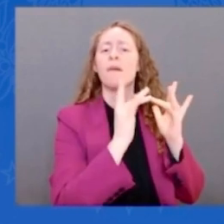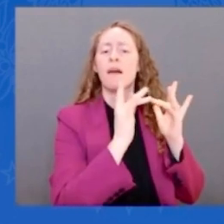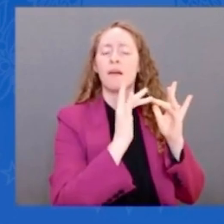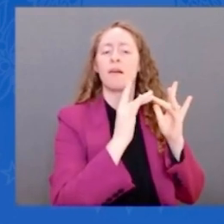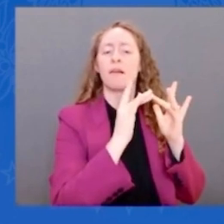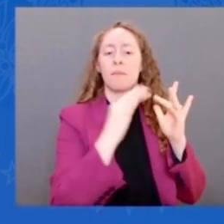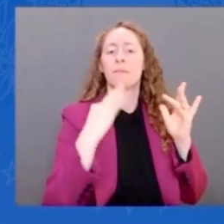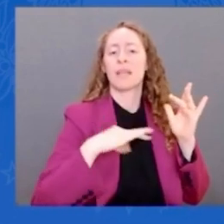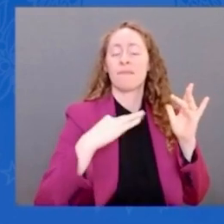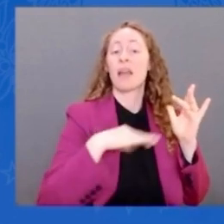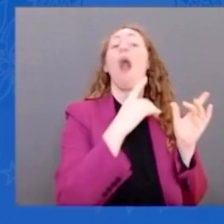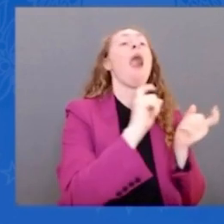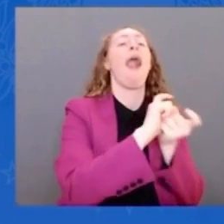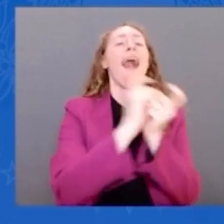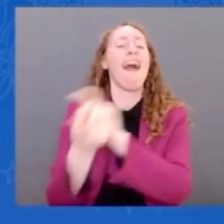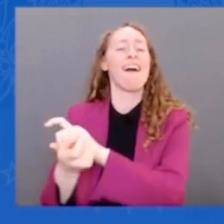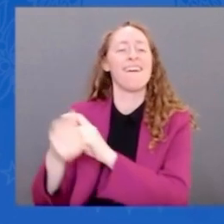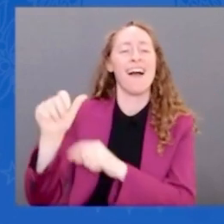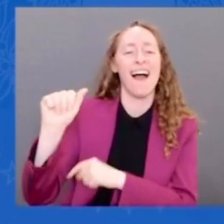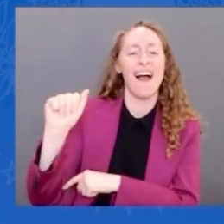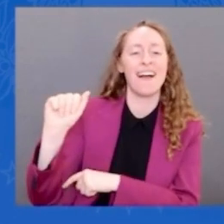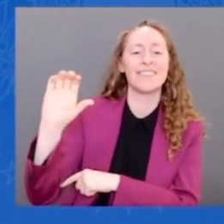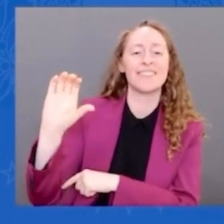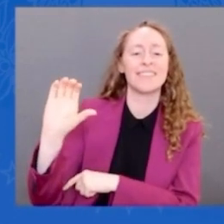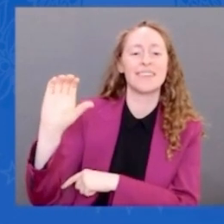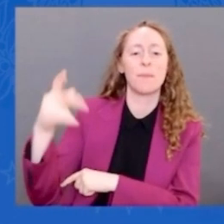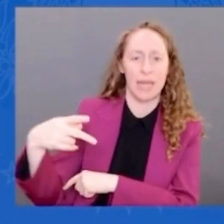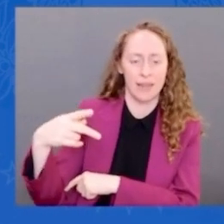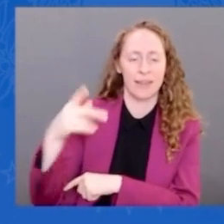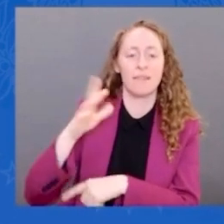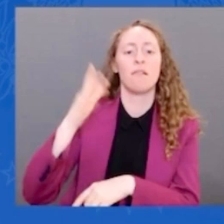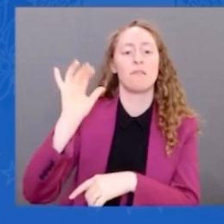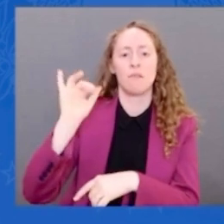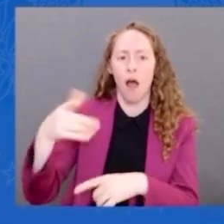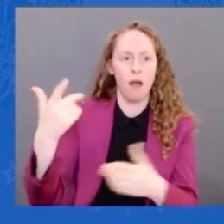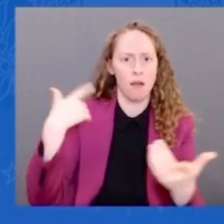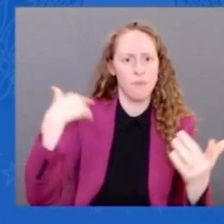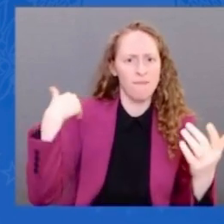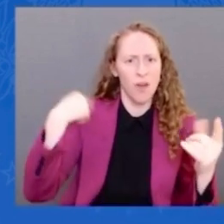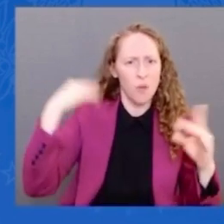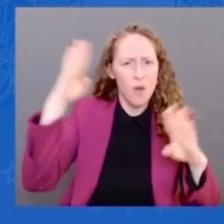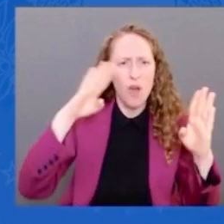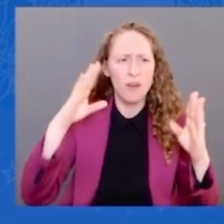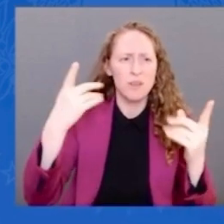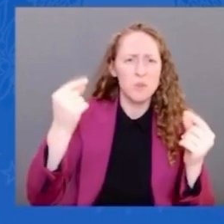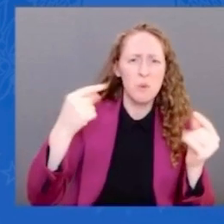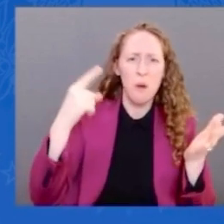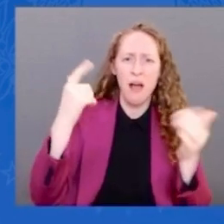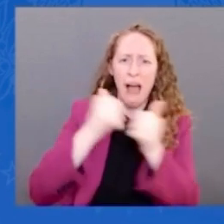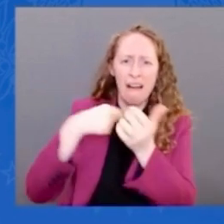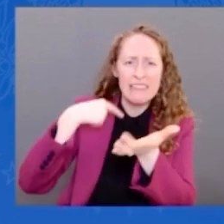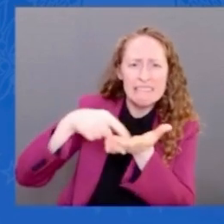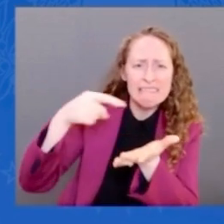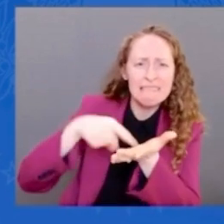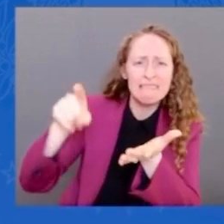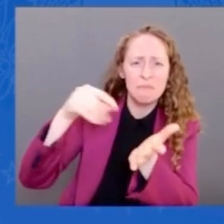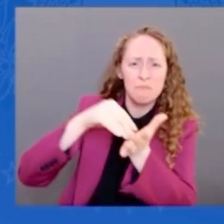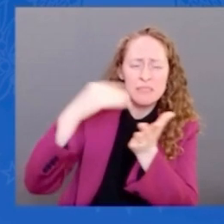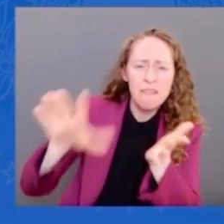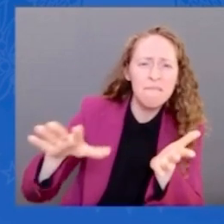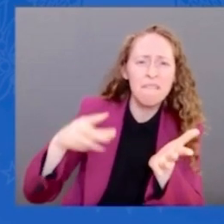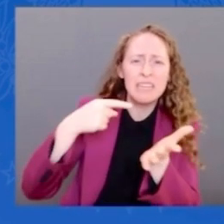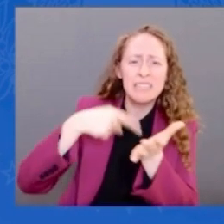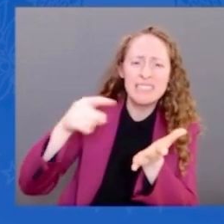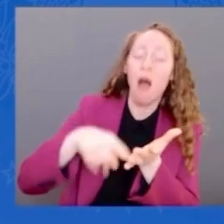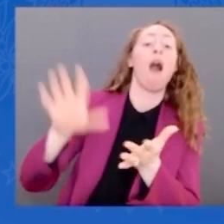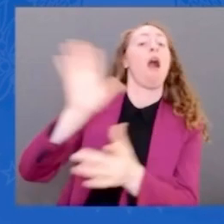service was lifted. I knew that with all of the other struggles that we faced,